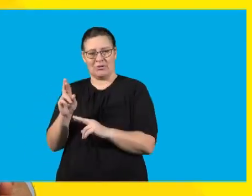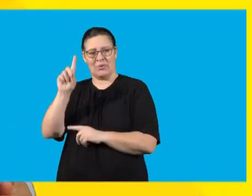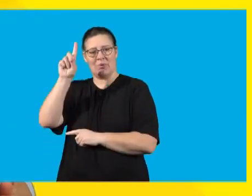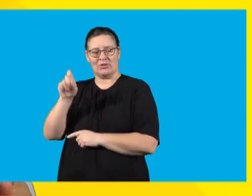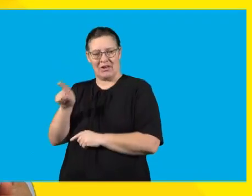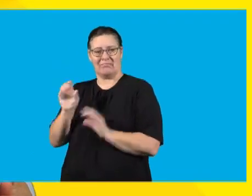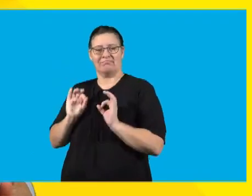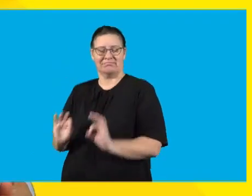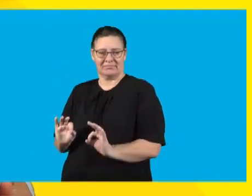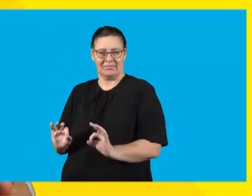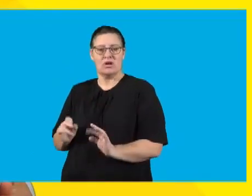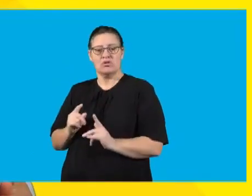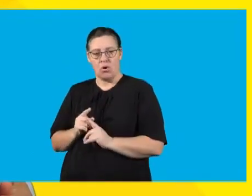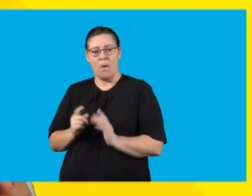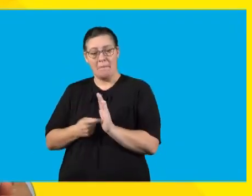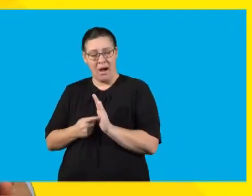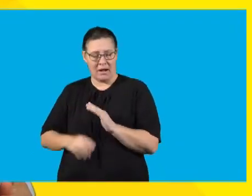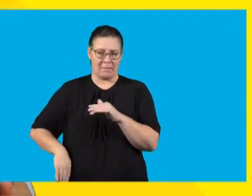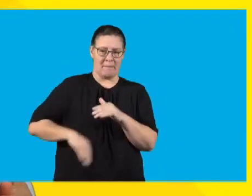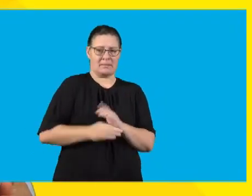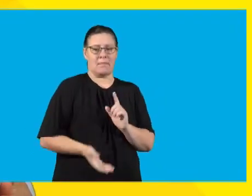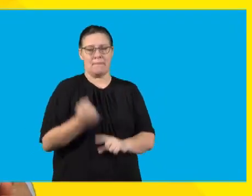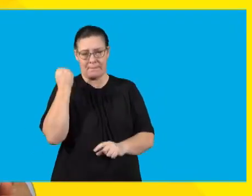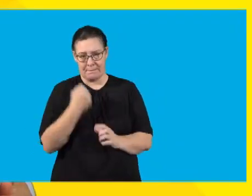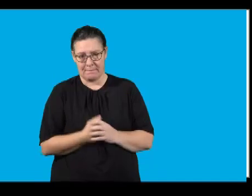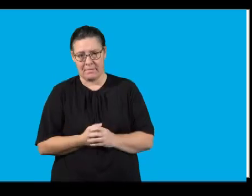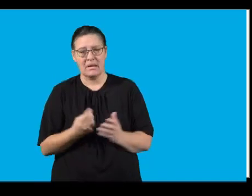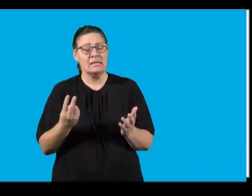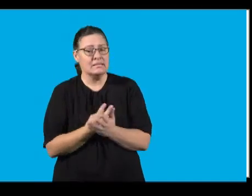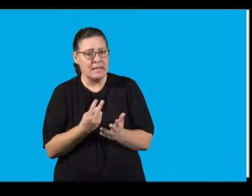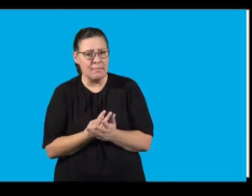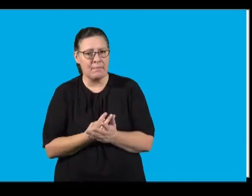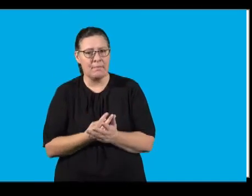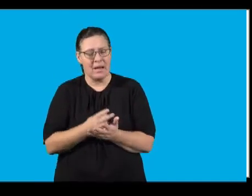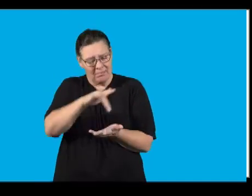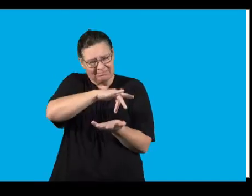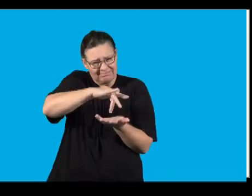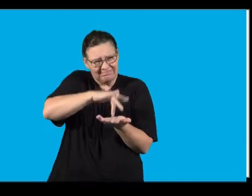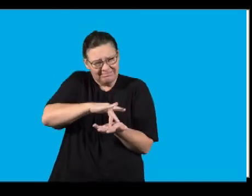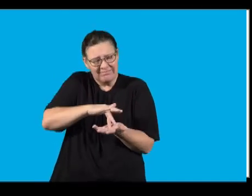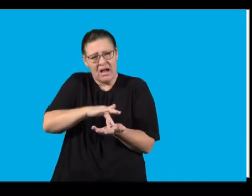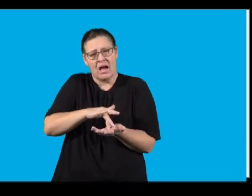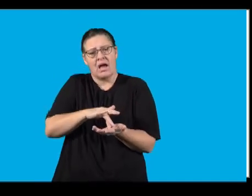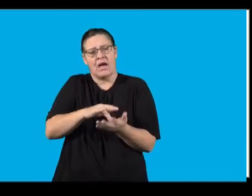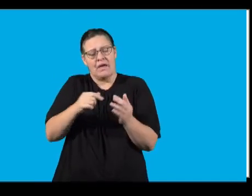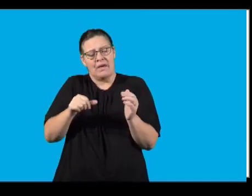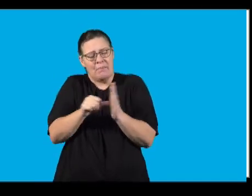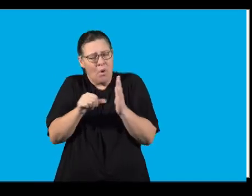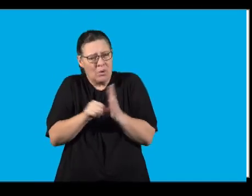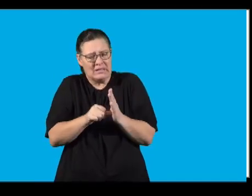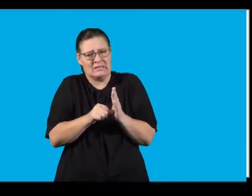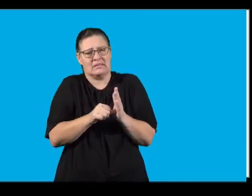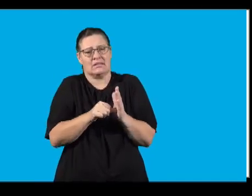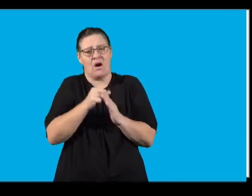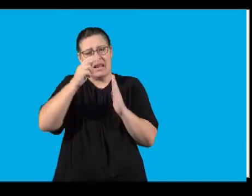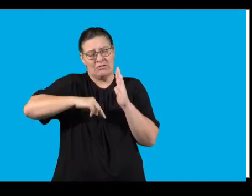questions appropriately to get the maximum marks. Also, interpreting the core elements of your literature text, all right?